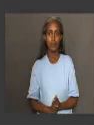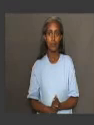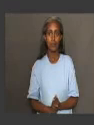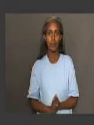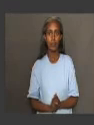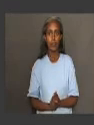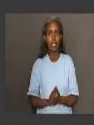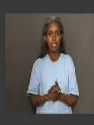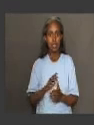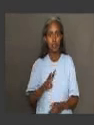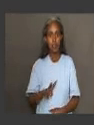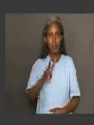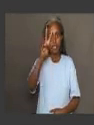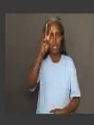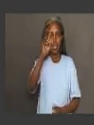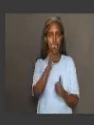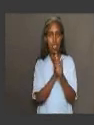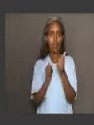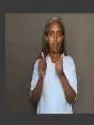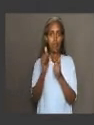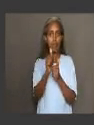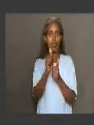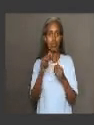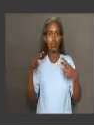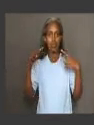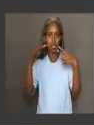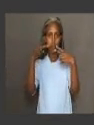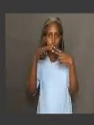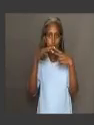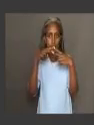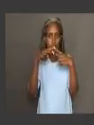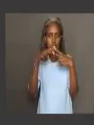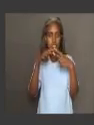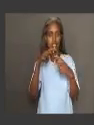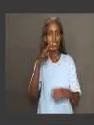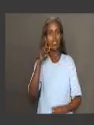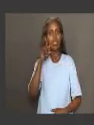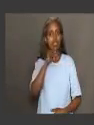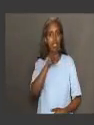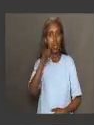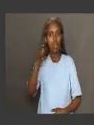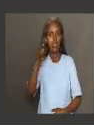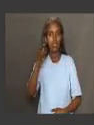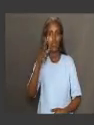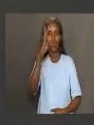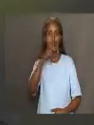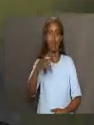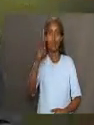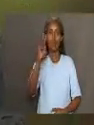The vertical line that passes through the vertex is the axis of the parabola.